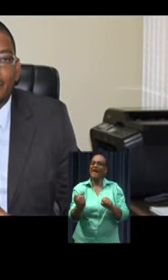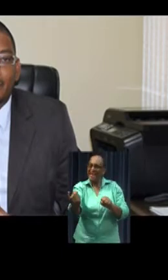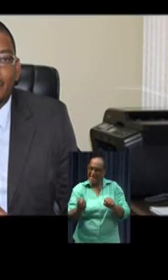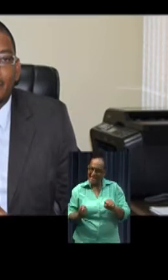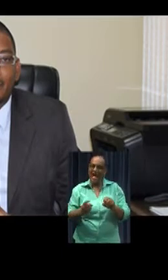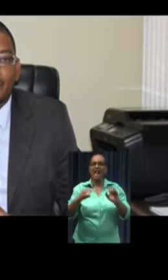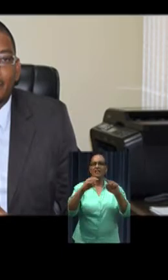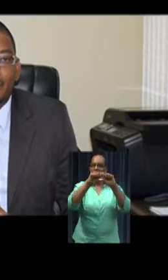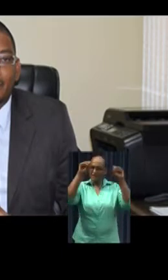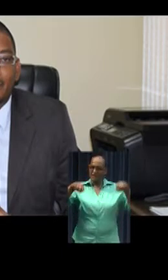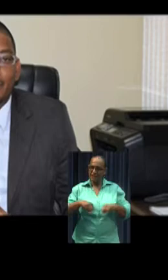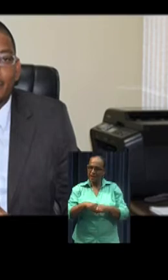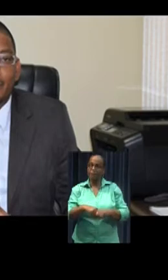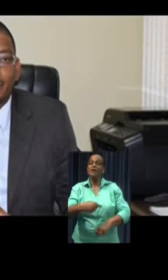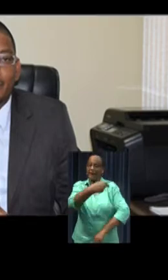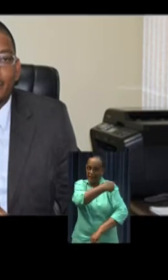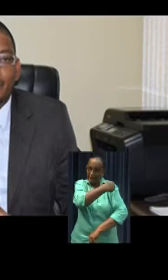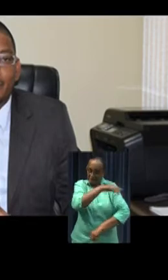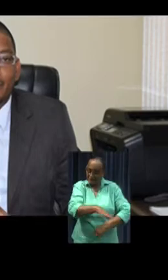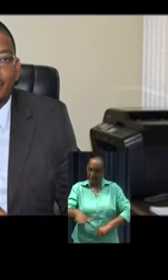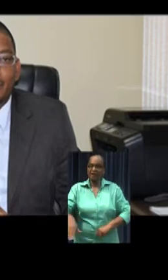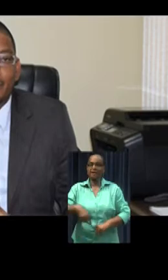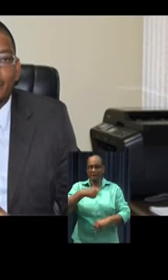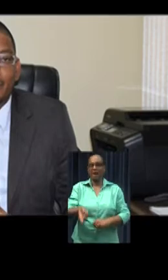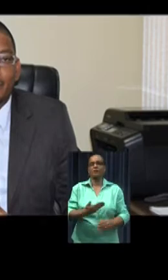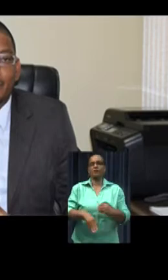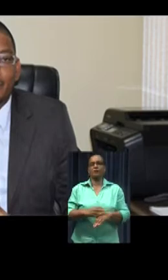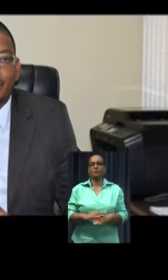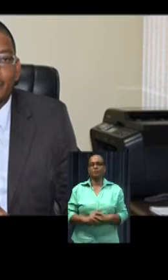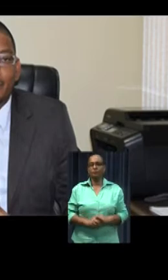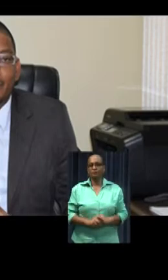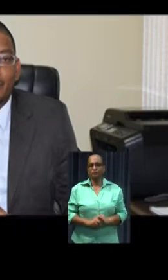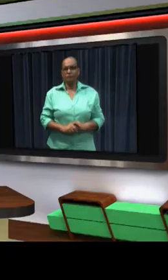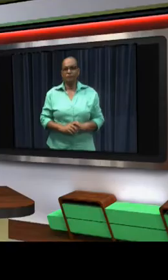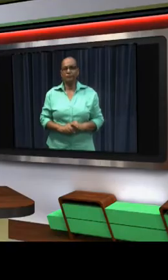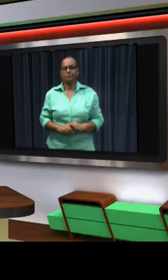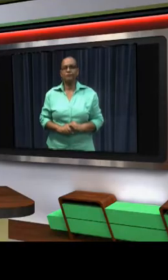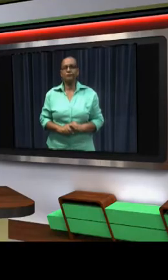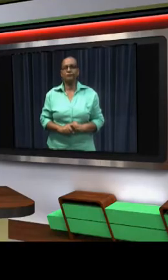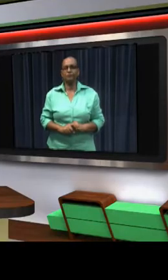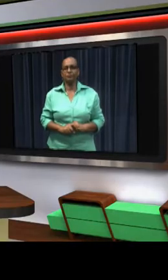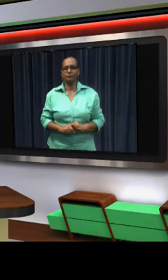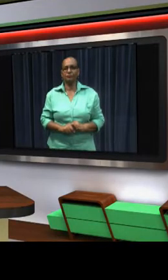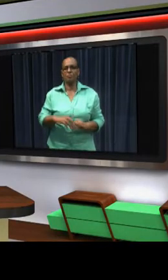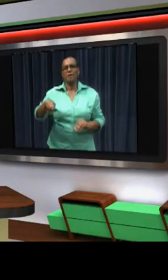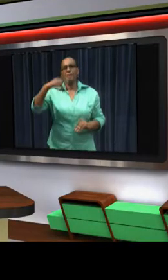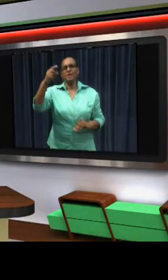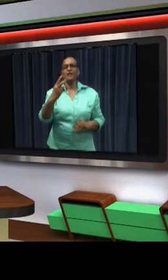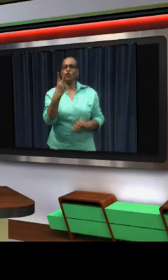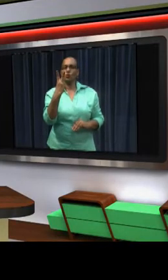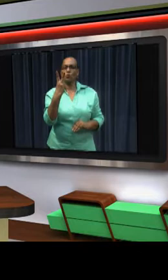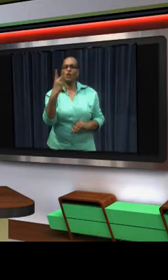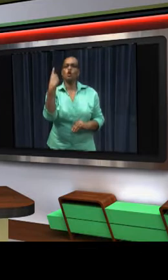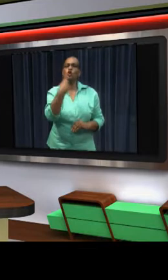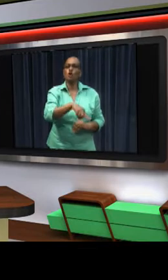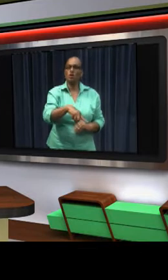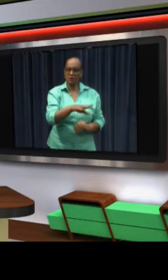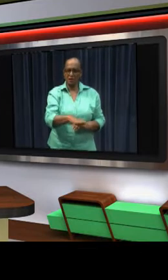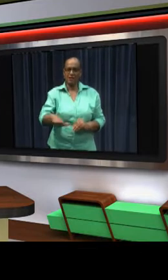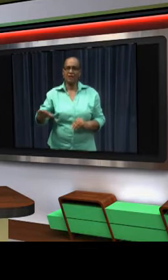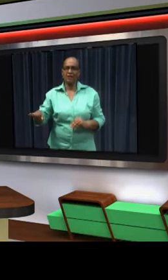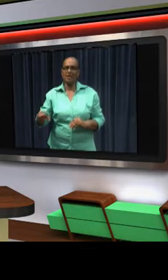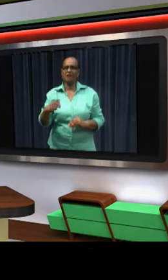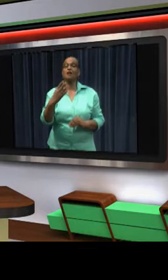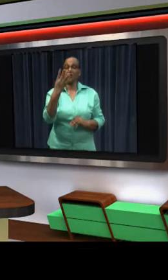for a quick retrieval schedule so that their children can be vaccinated. In four days, over 2,000